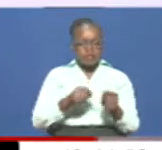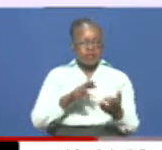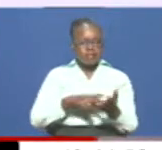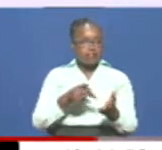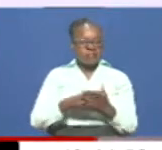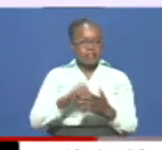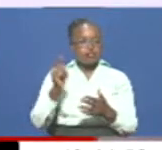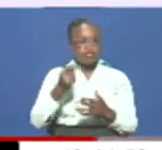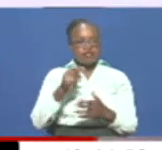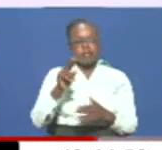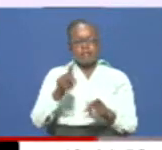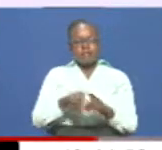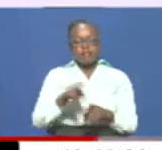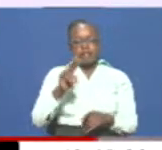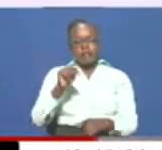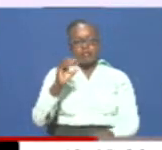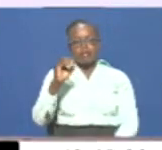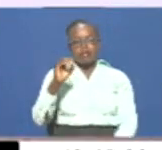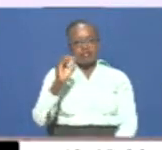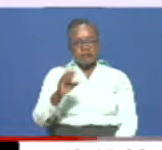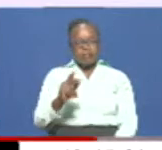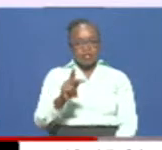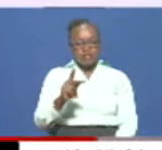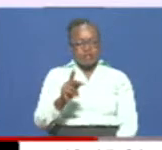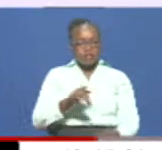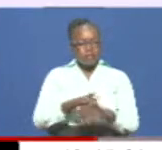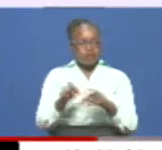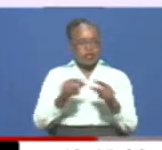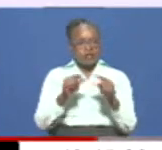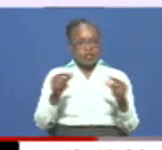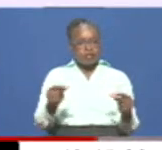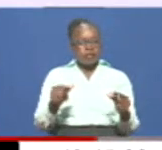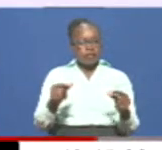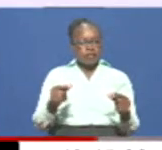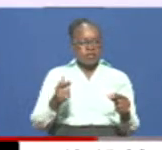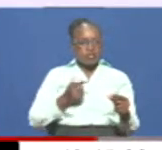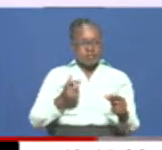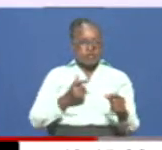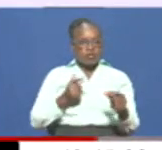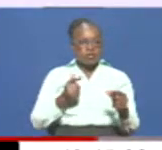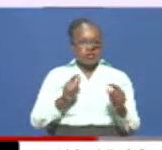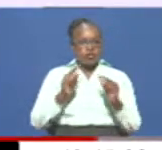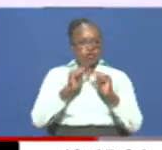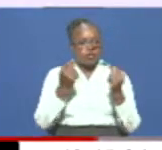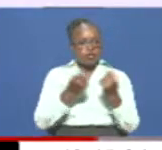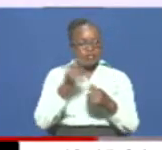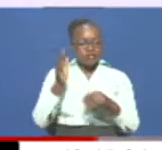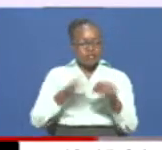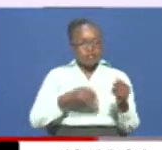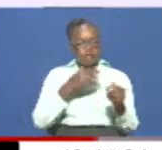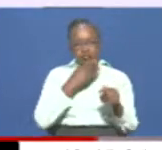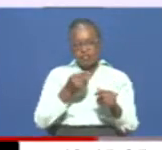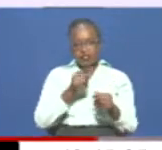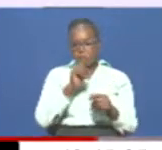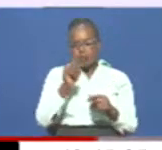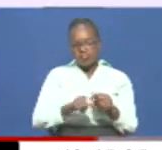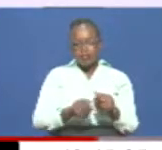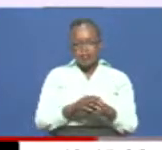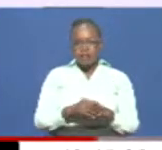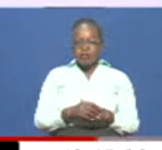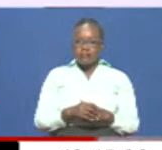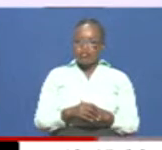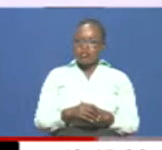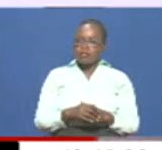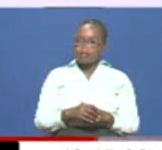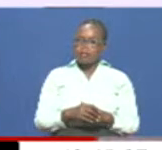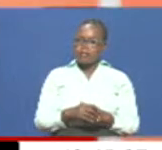NOC, does that mean that we're going to be sending a larger ladies contingent than the men's contingent? We